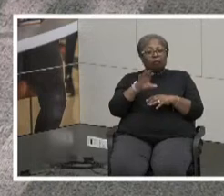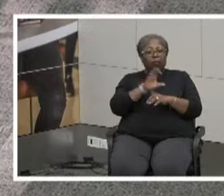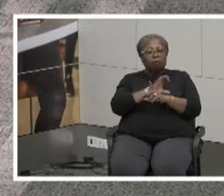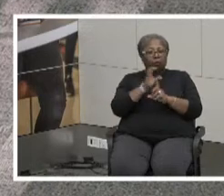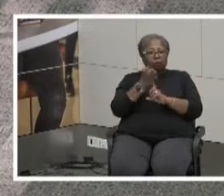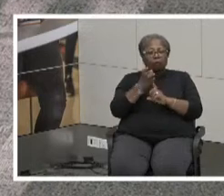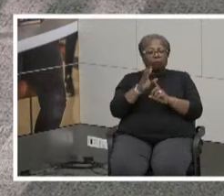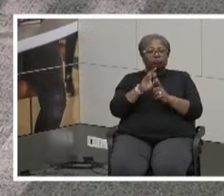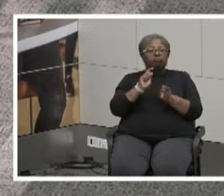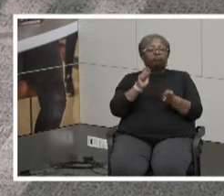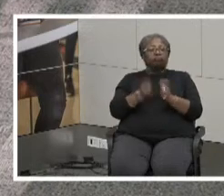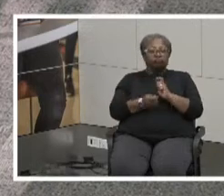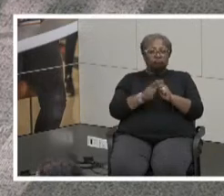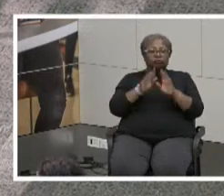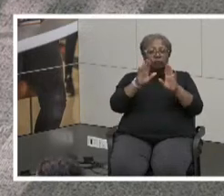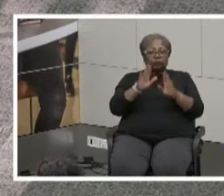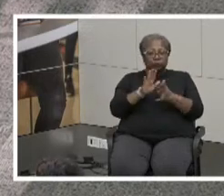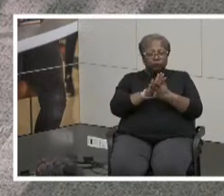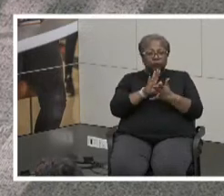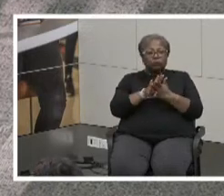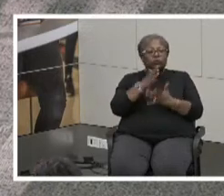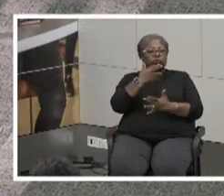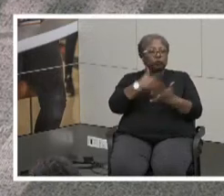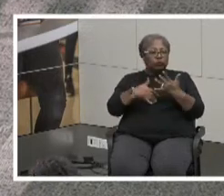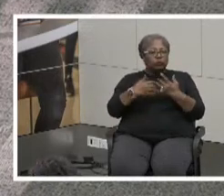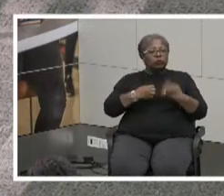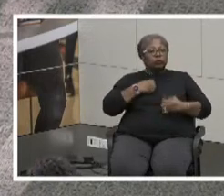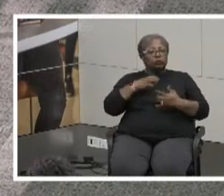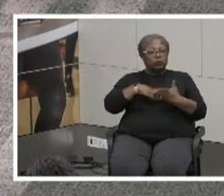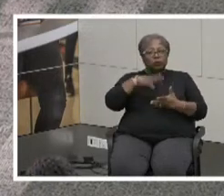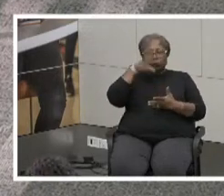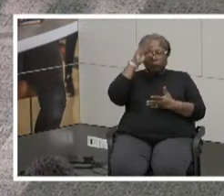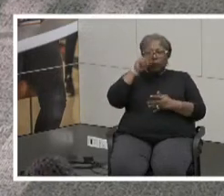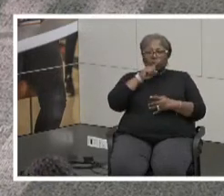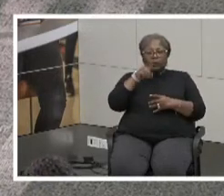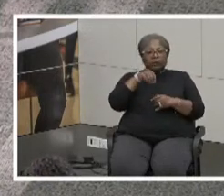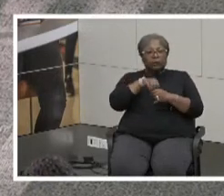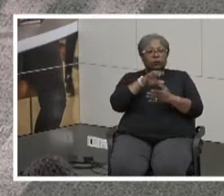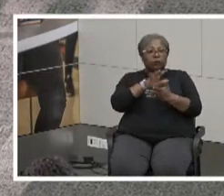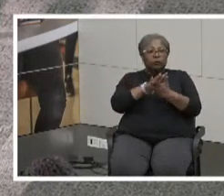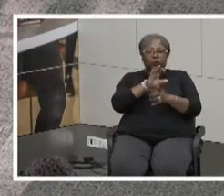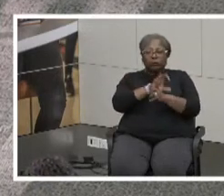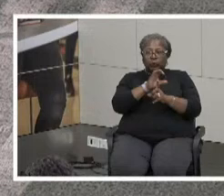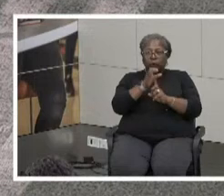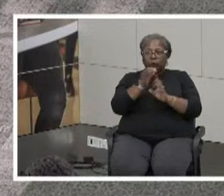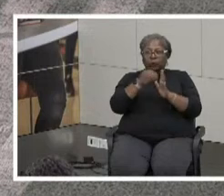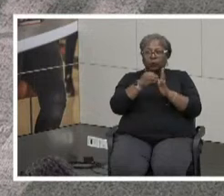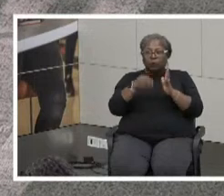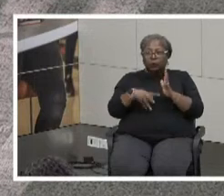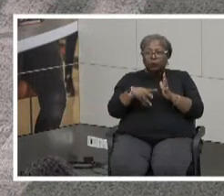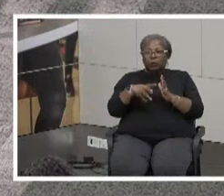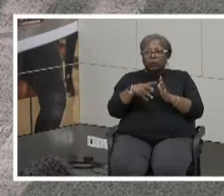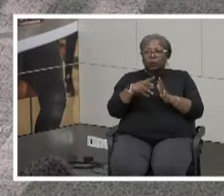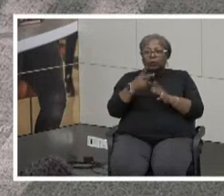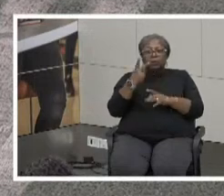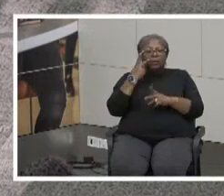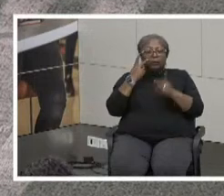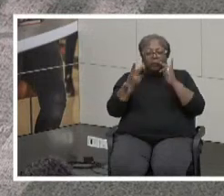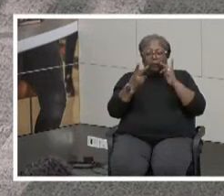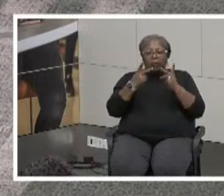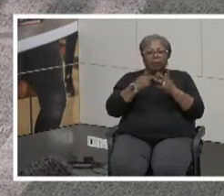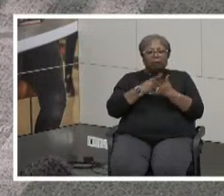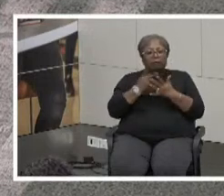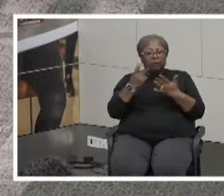to an amazing School social emotional learning was embedded into the school culture students felt seen and families felt